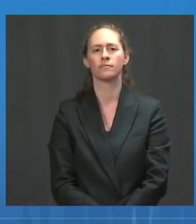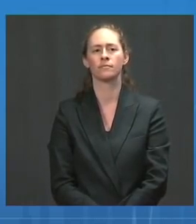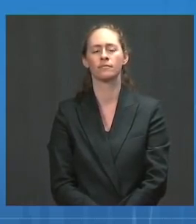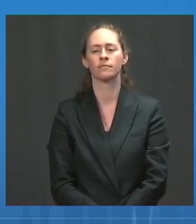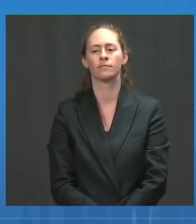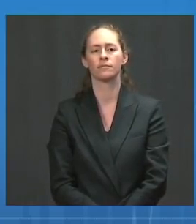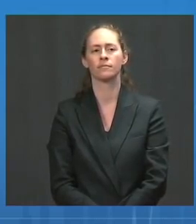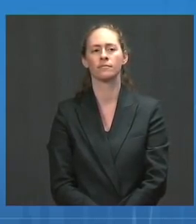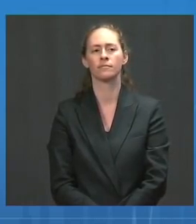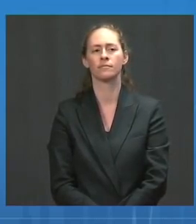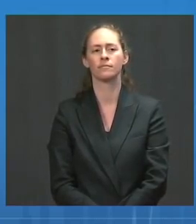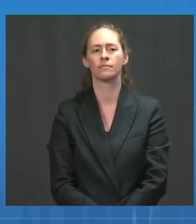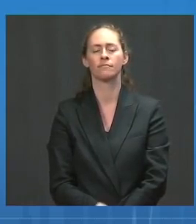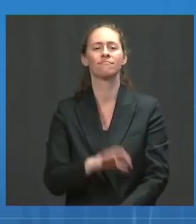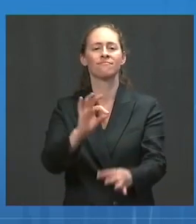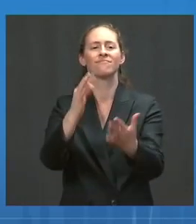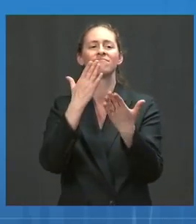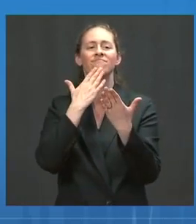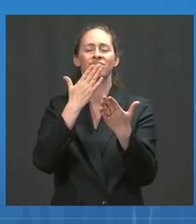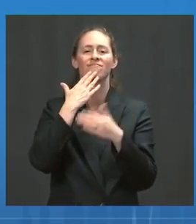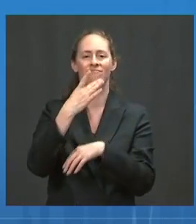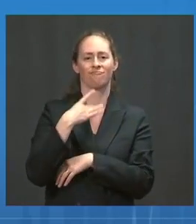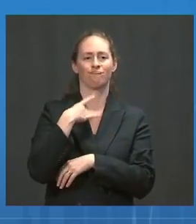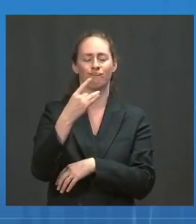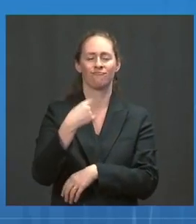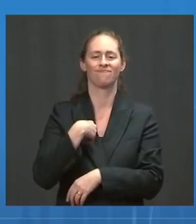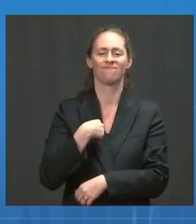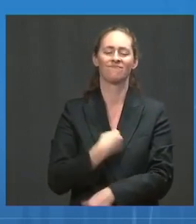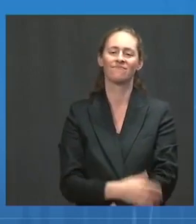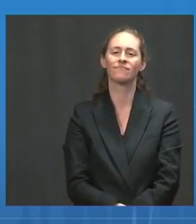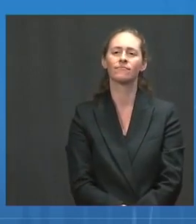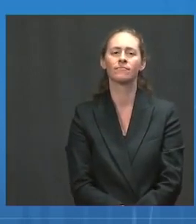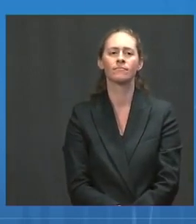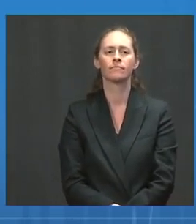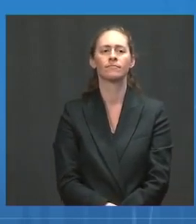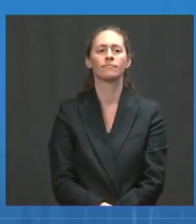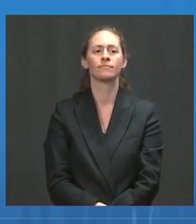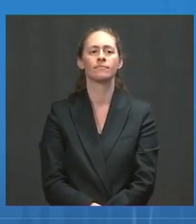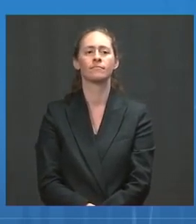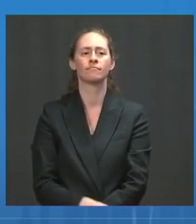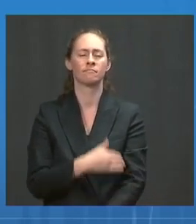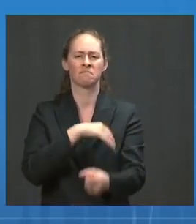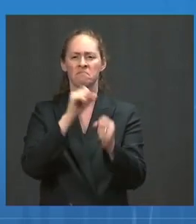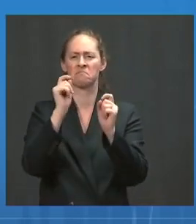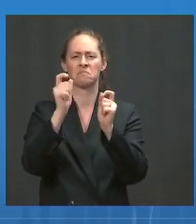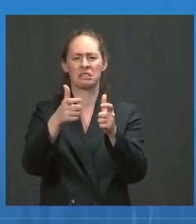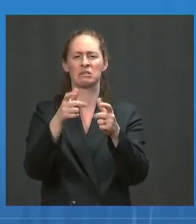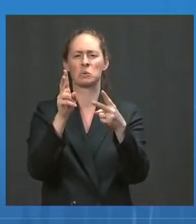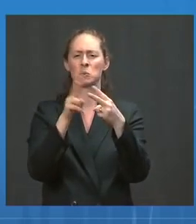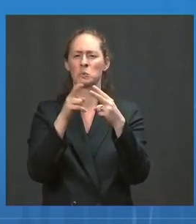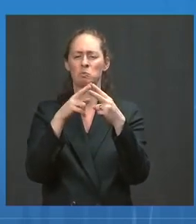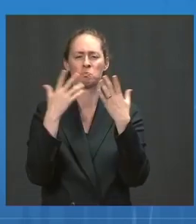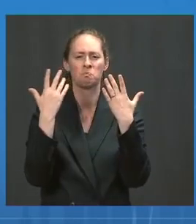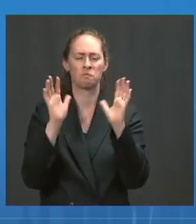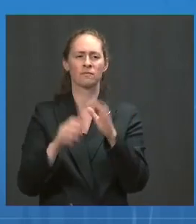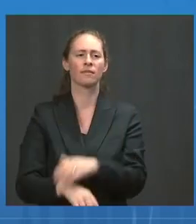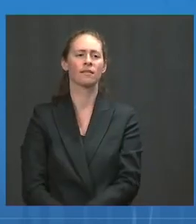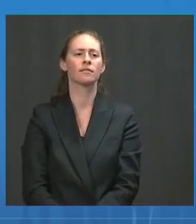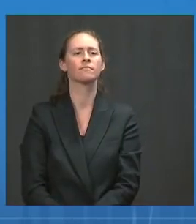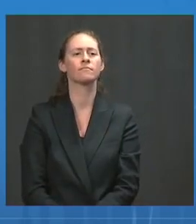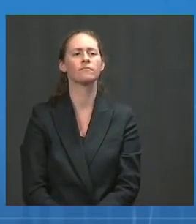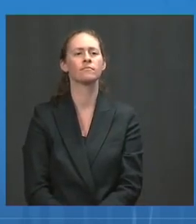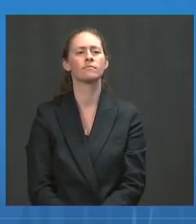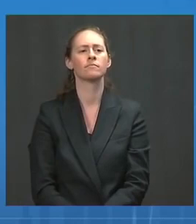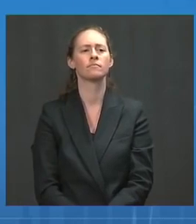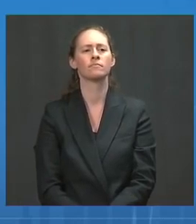Thank you so much for taking my question. It's two questions, but I'll make it quick. A lot of people who've gotten the J&J vaccine